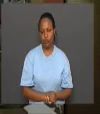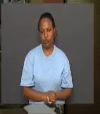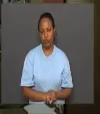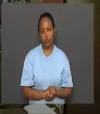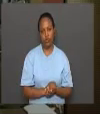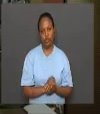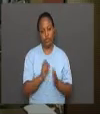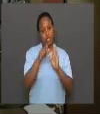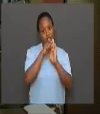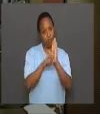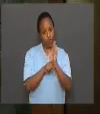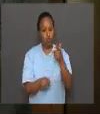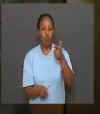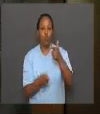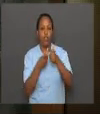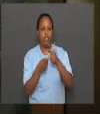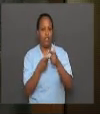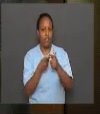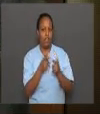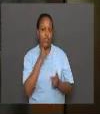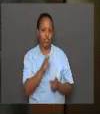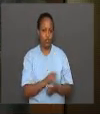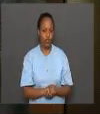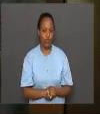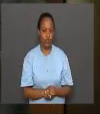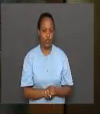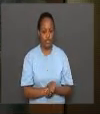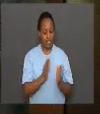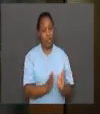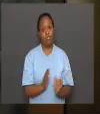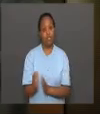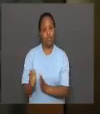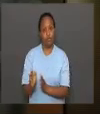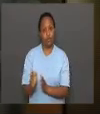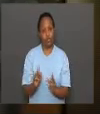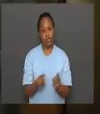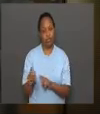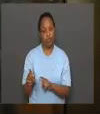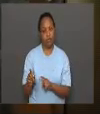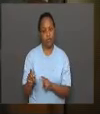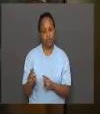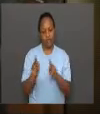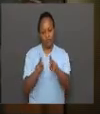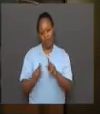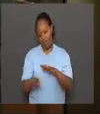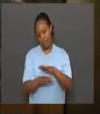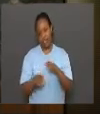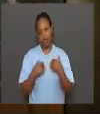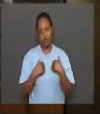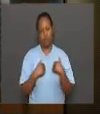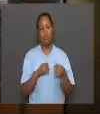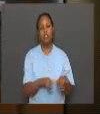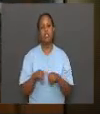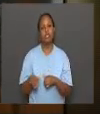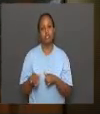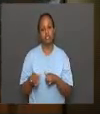Rules are secondary legislation enacted by offices lower than Parliament, such as